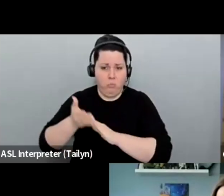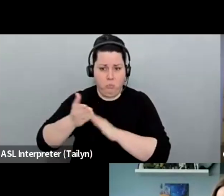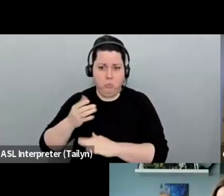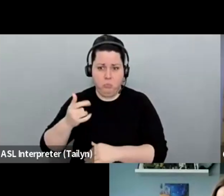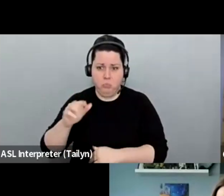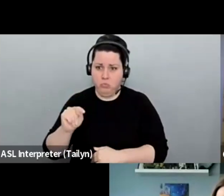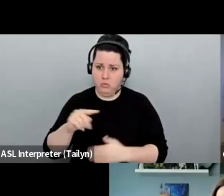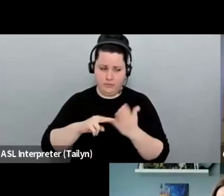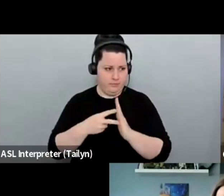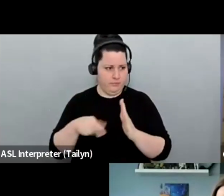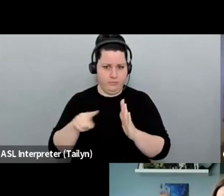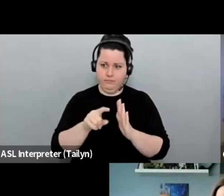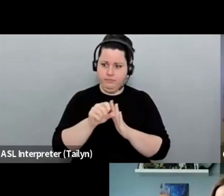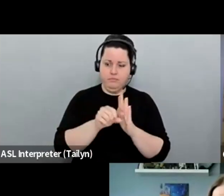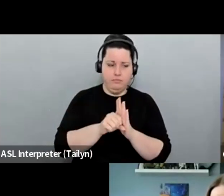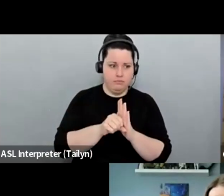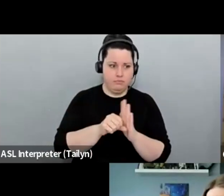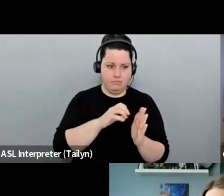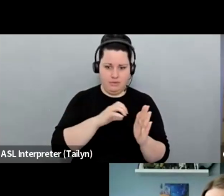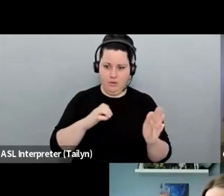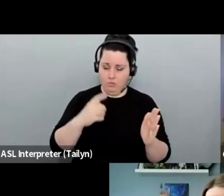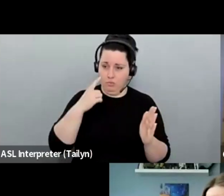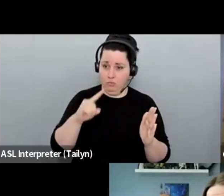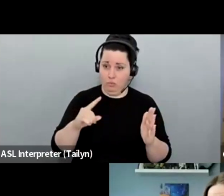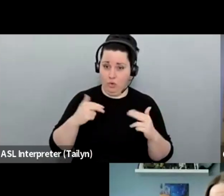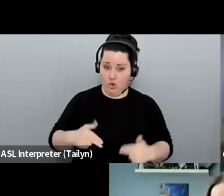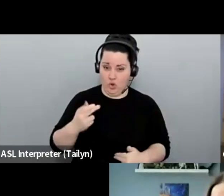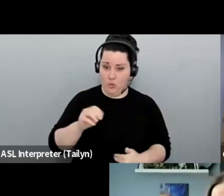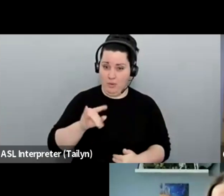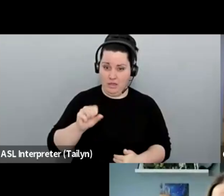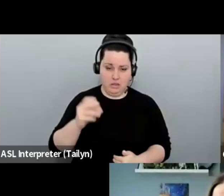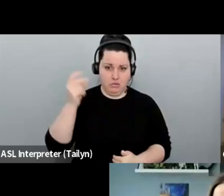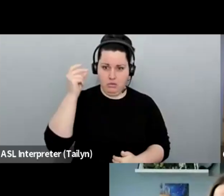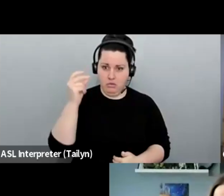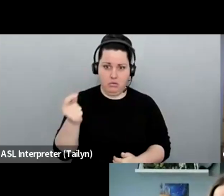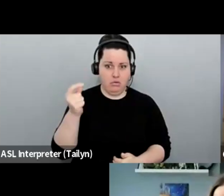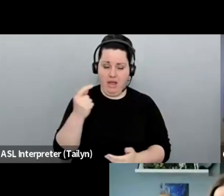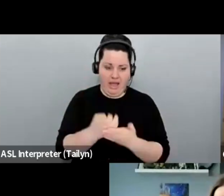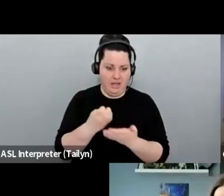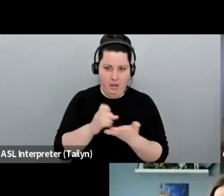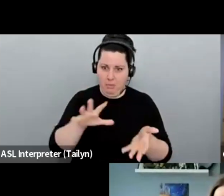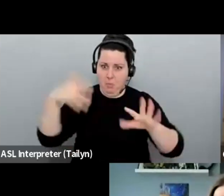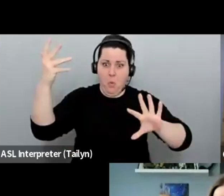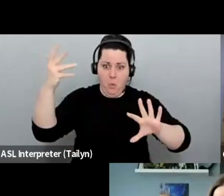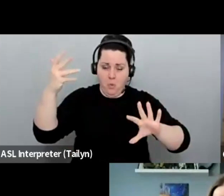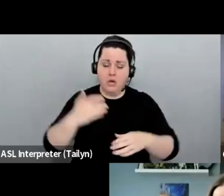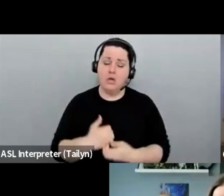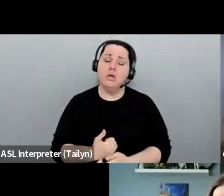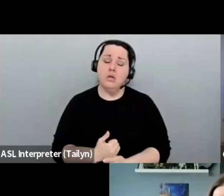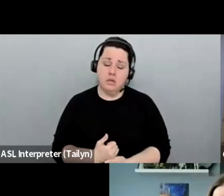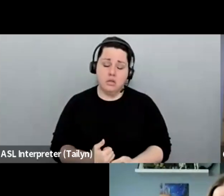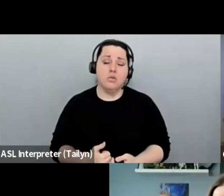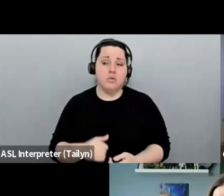a lot of these states' councils on humanities like in instant economic chaos. And